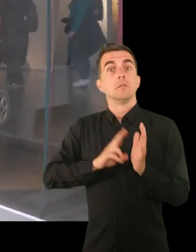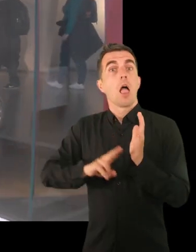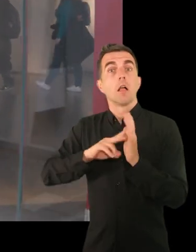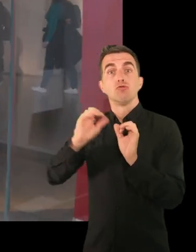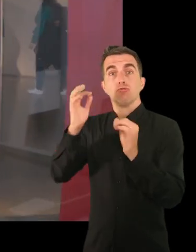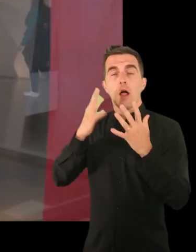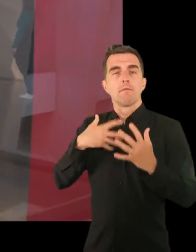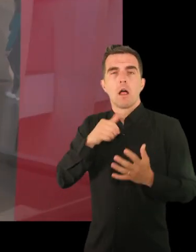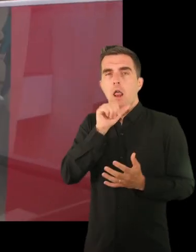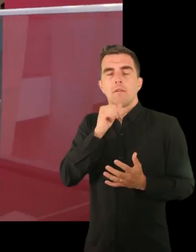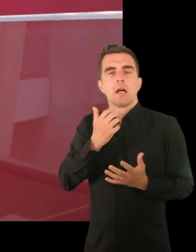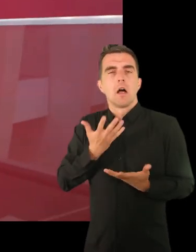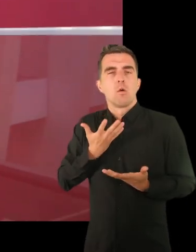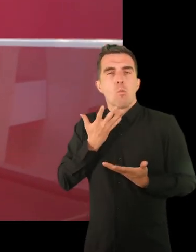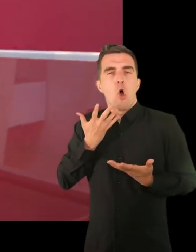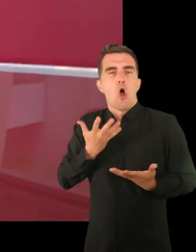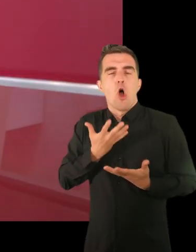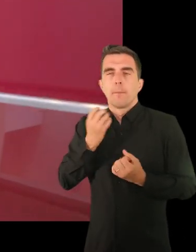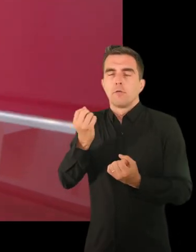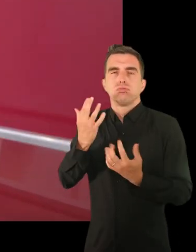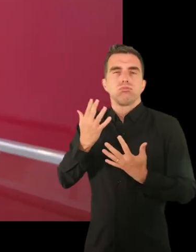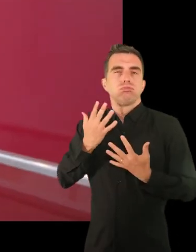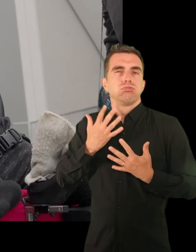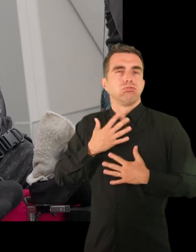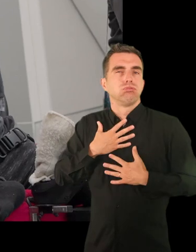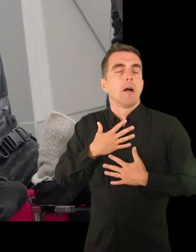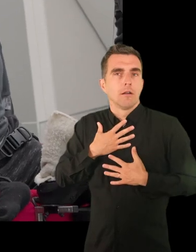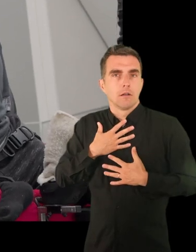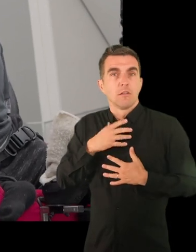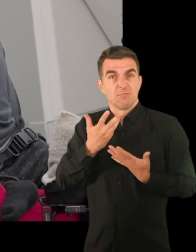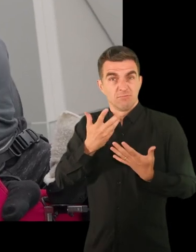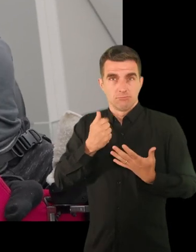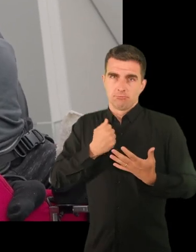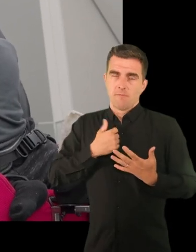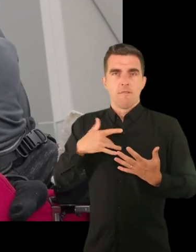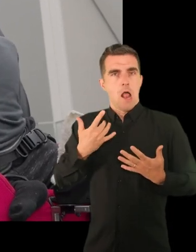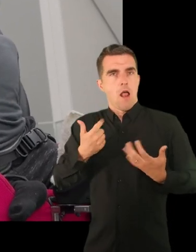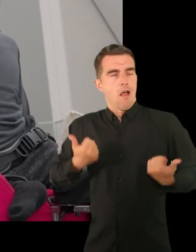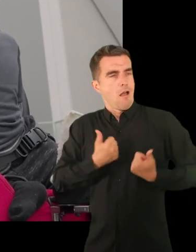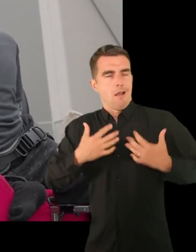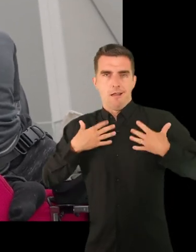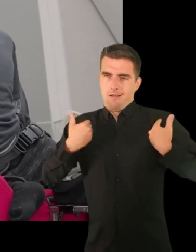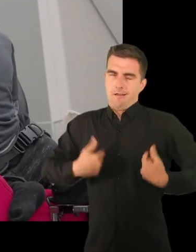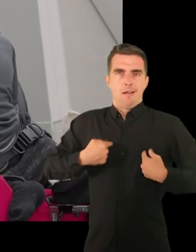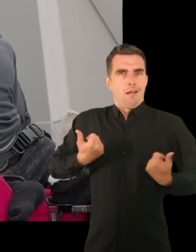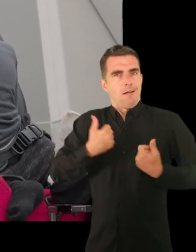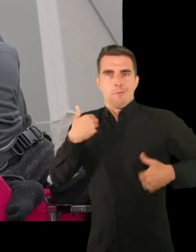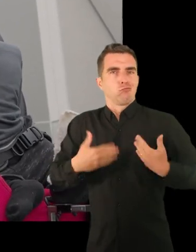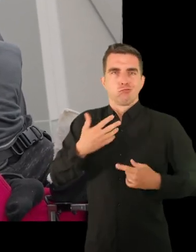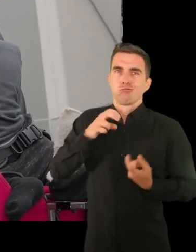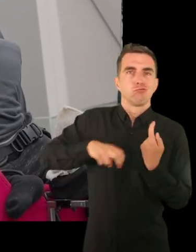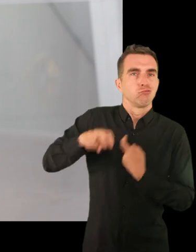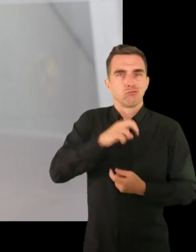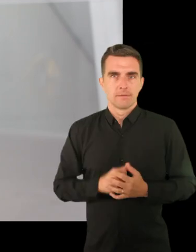natural lighting you can feel quite warmly embraced and you can feel like your most authentic self in a room, you